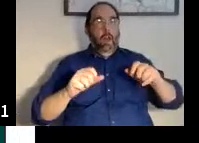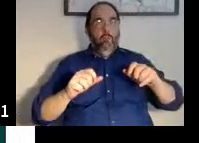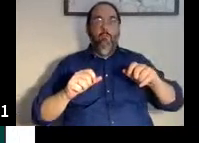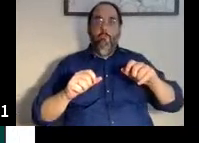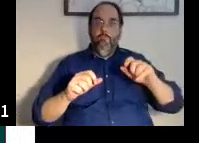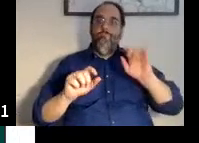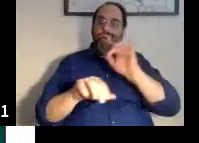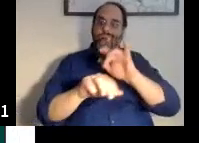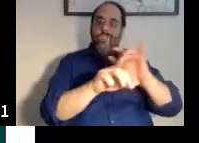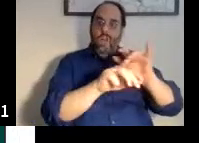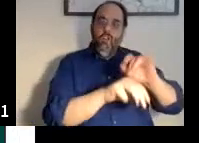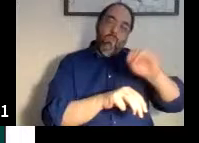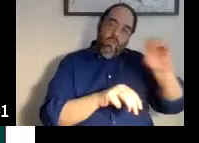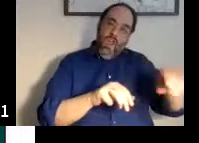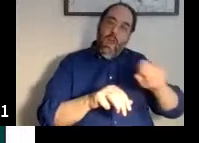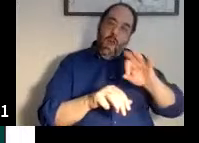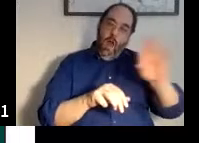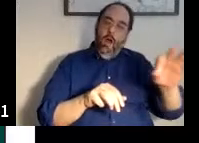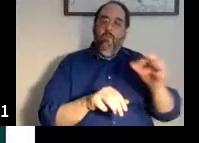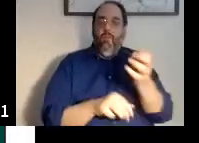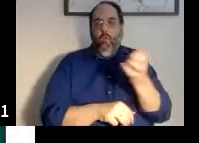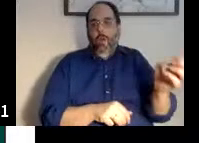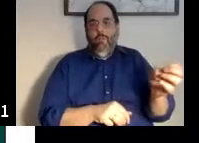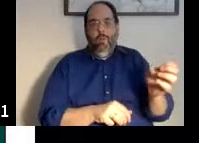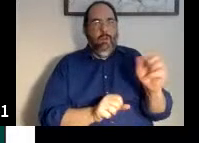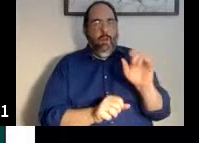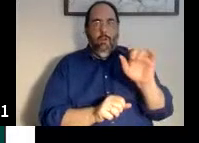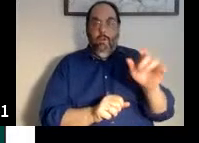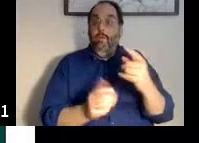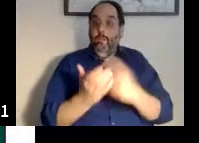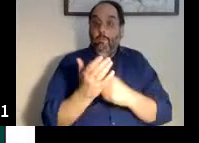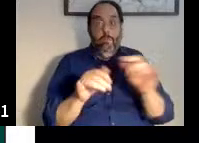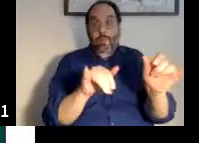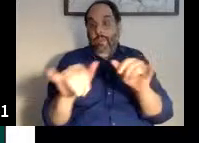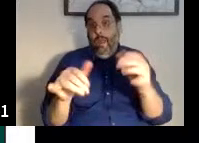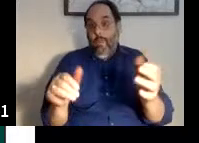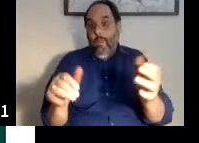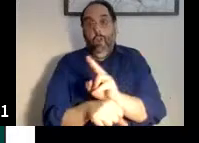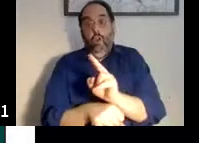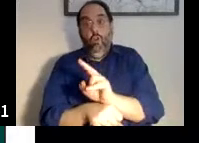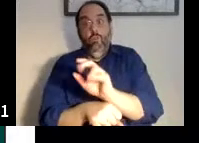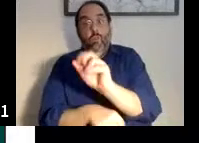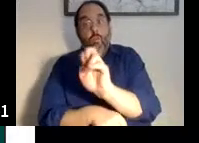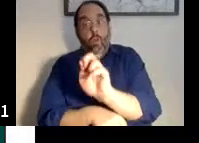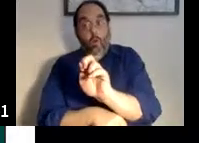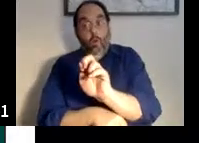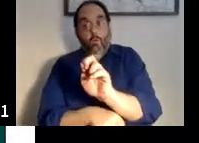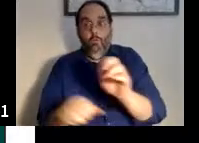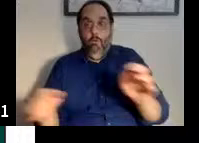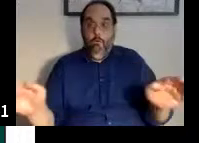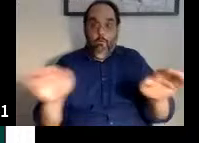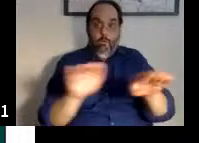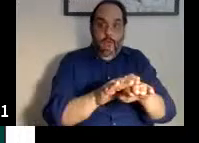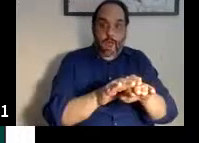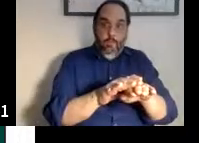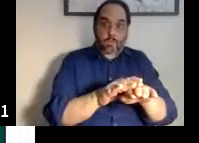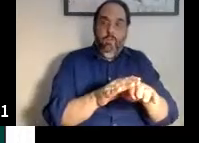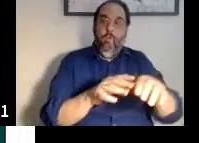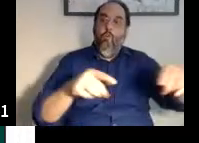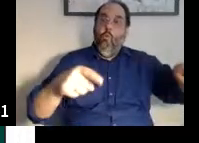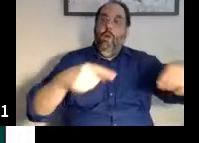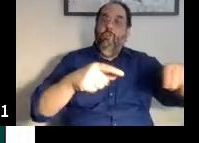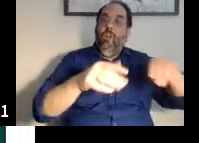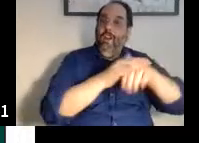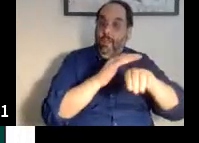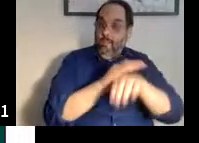equipment. And sometimes those two intersect, right? The use zone is going to intersect with where wheelchair accessibility